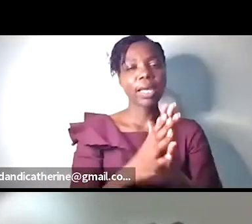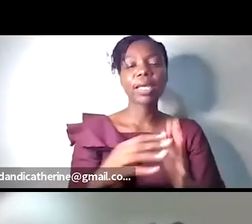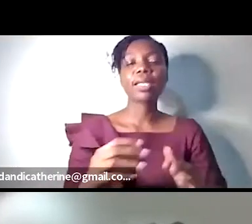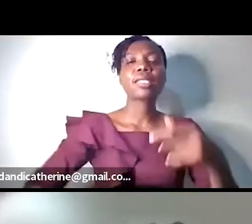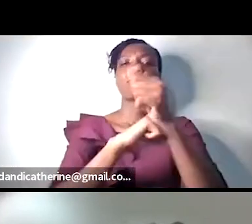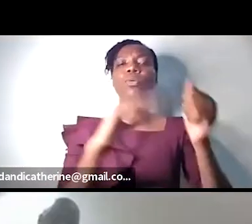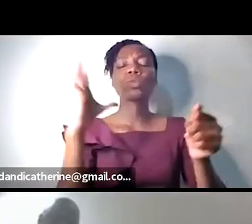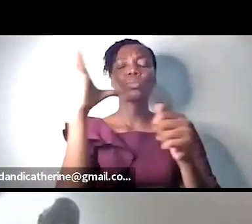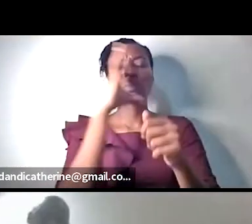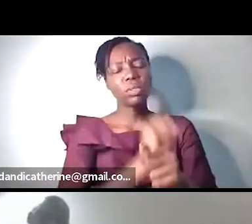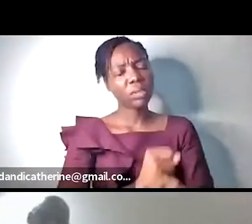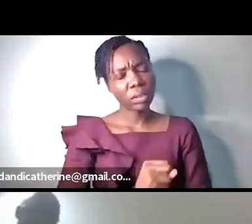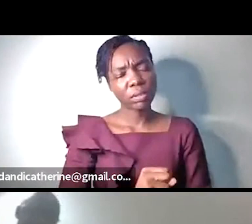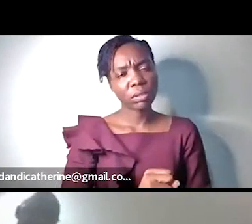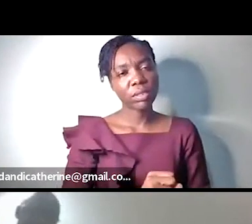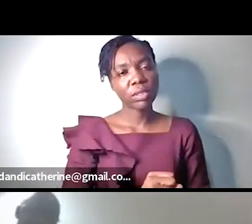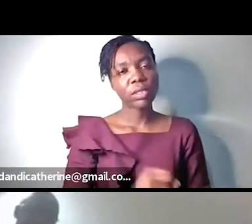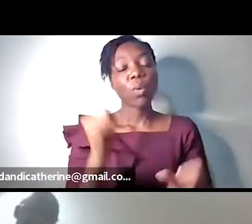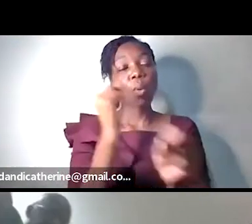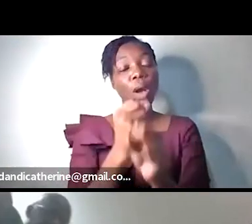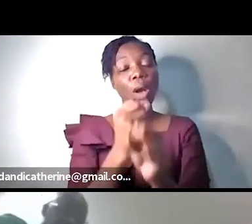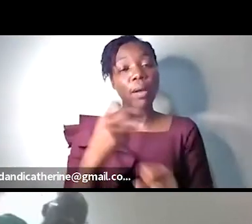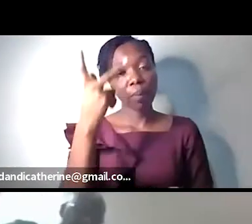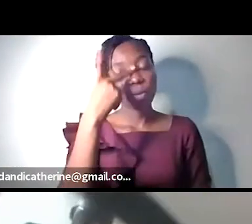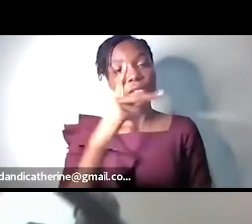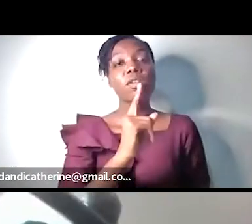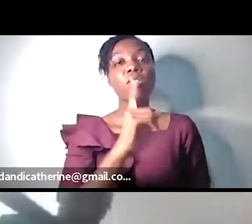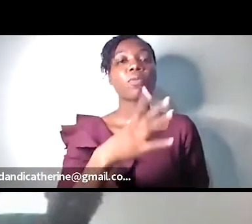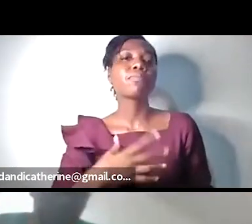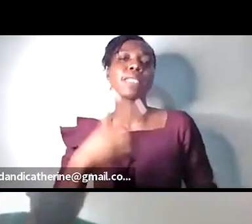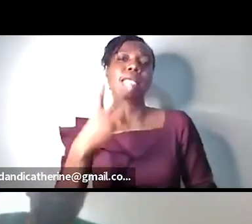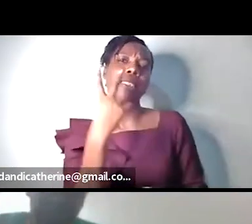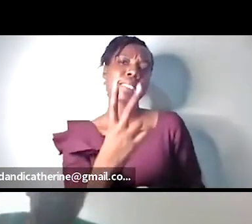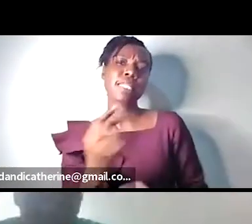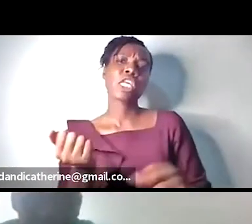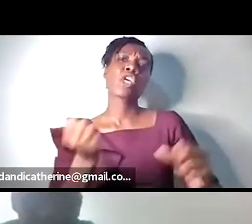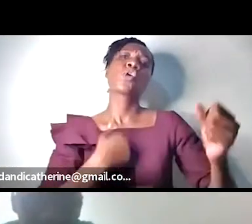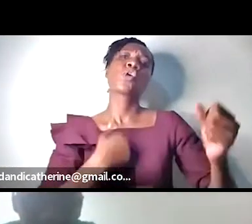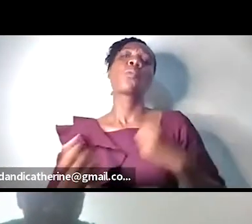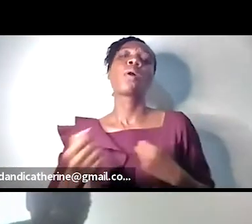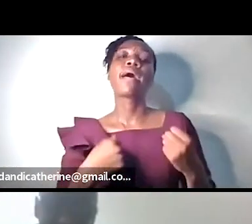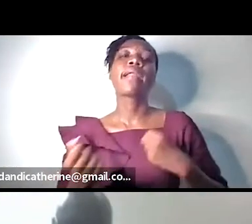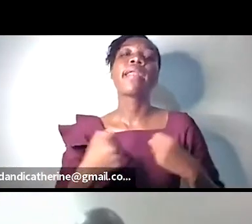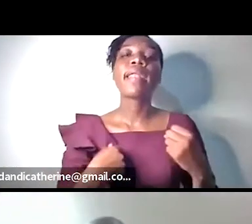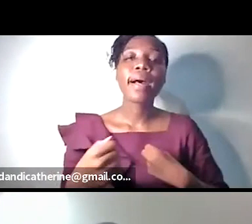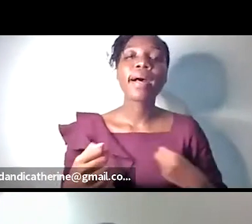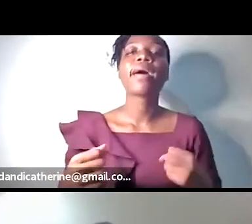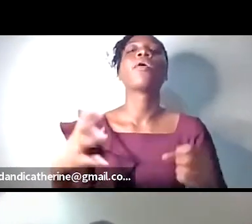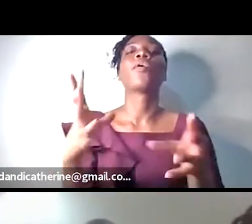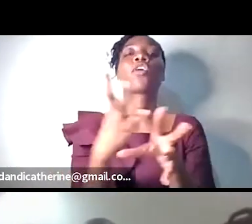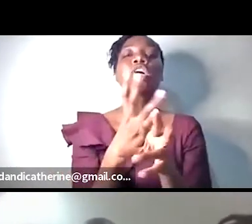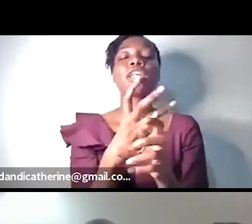policies. If I look at around in Rwanda, you can see organizations